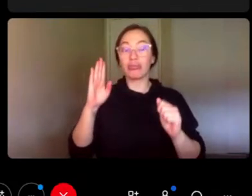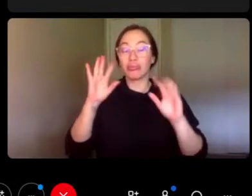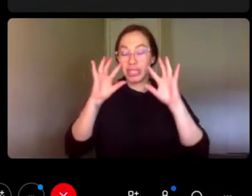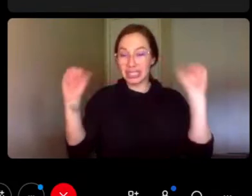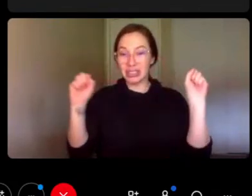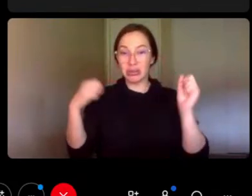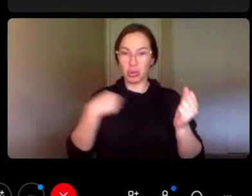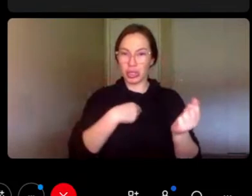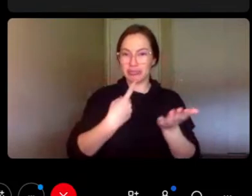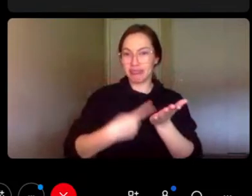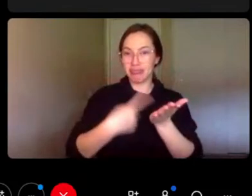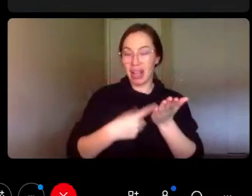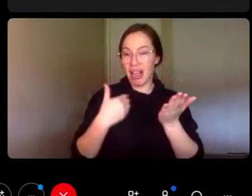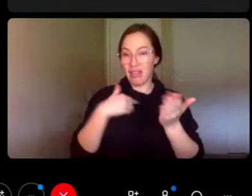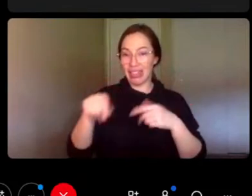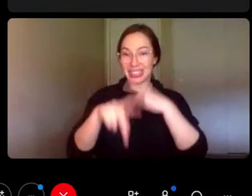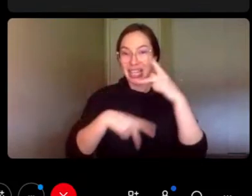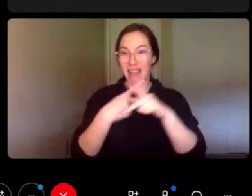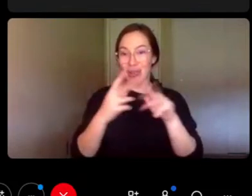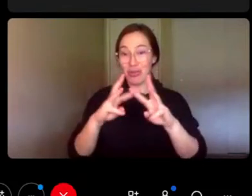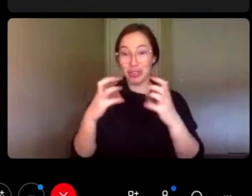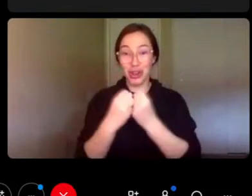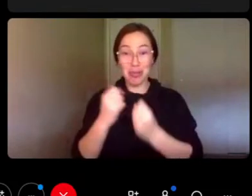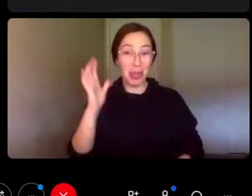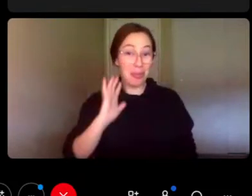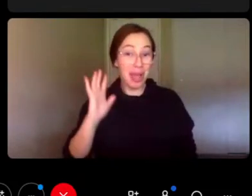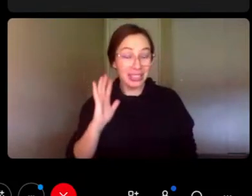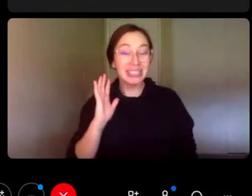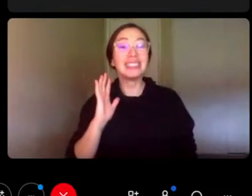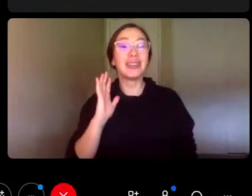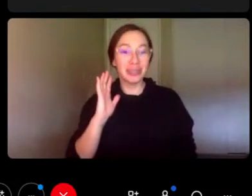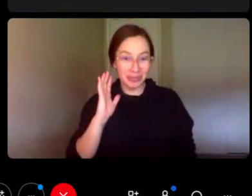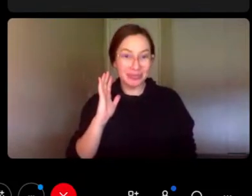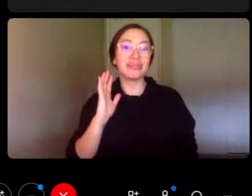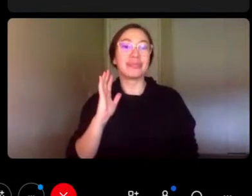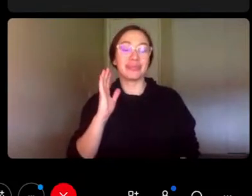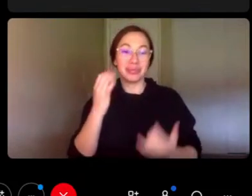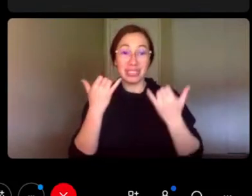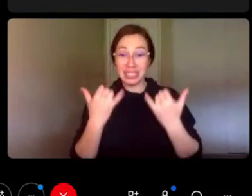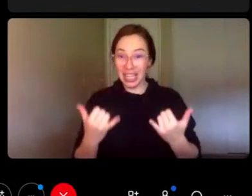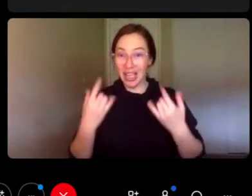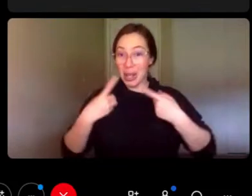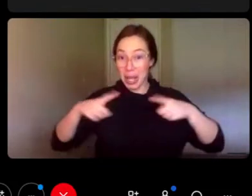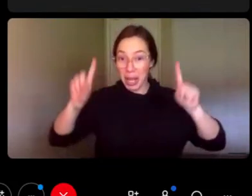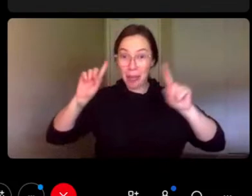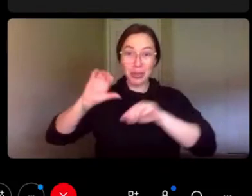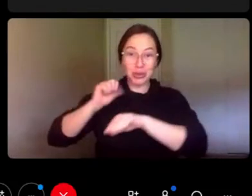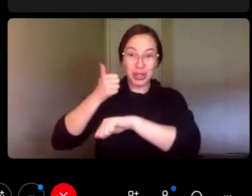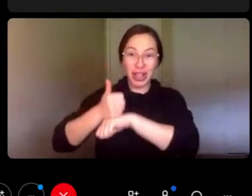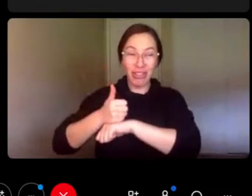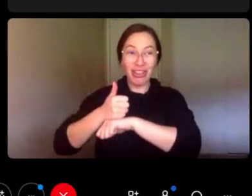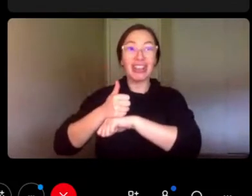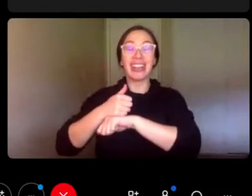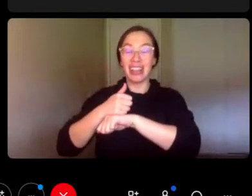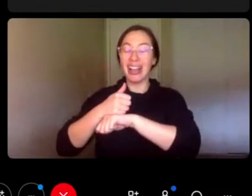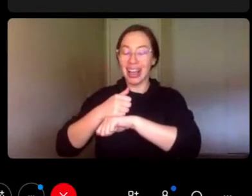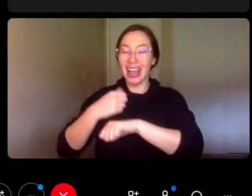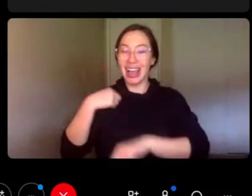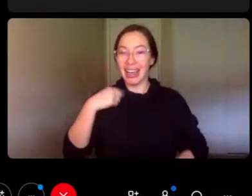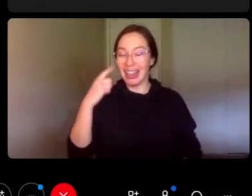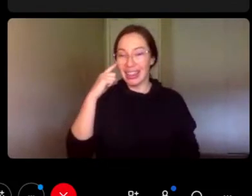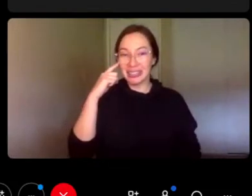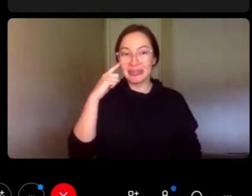having this type of workshop in the past. And so now that it's coming together, I think